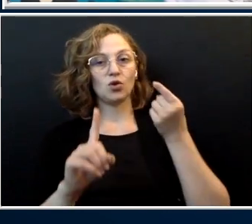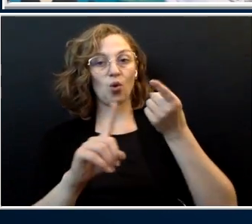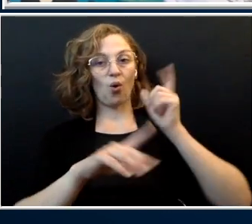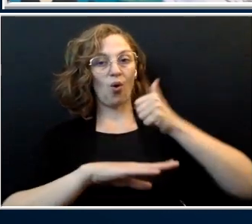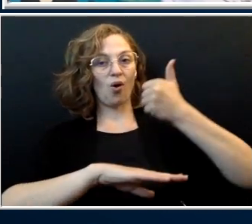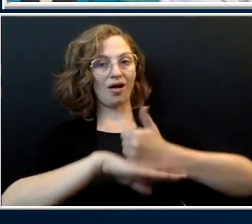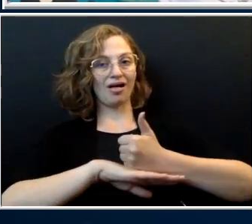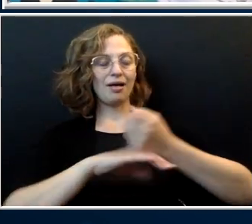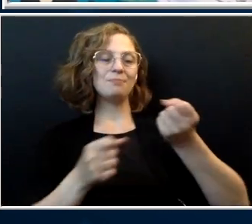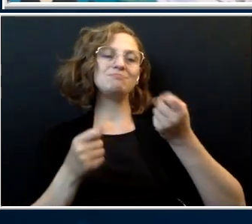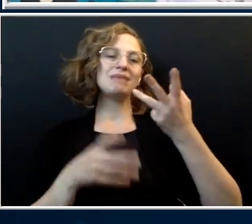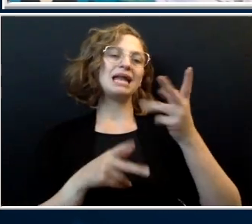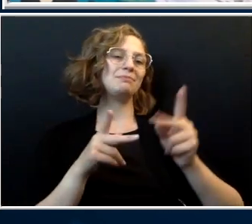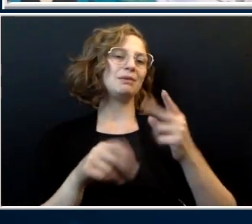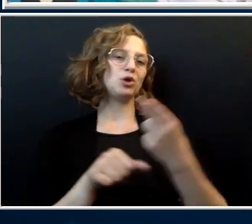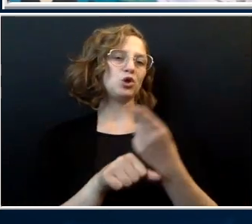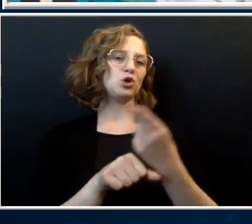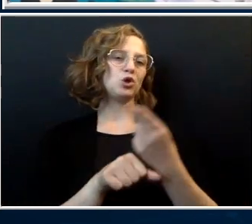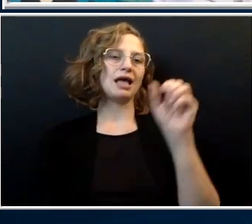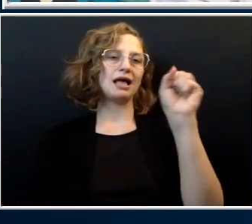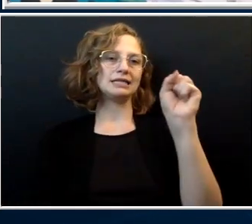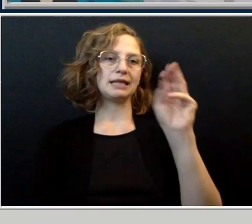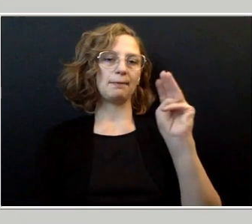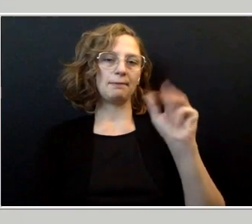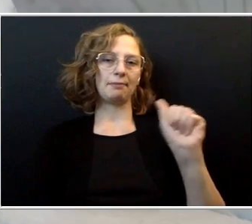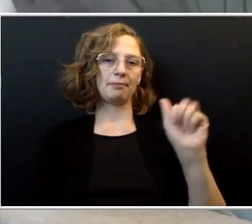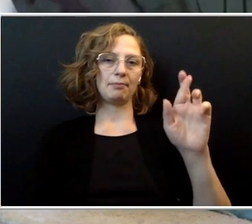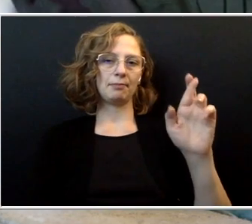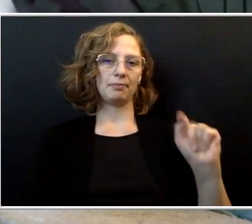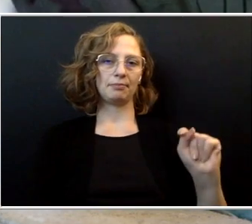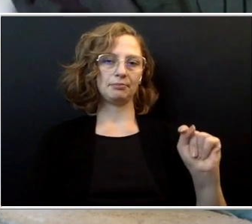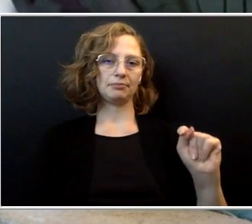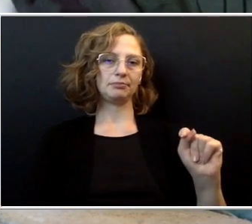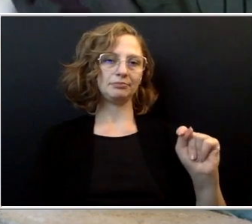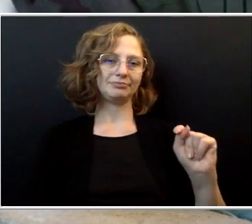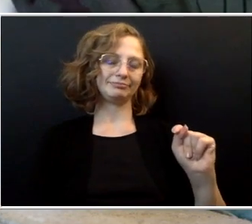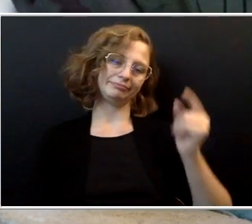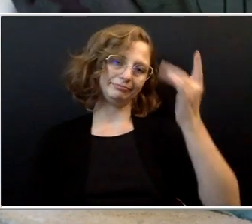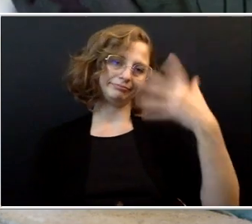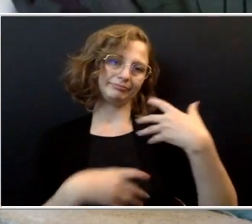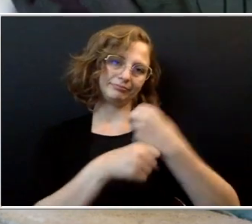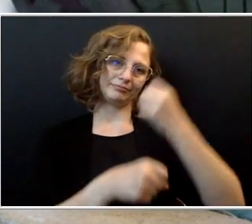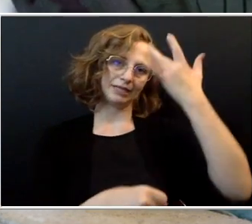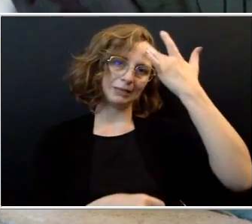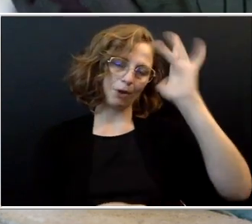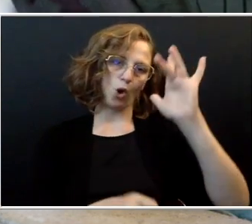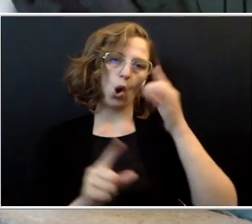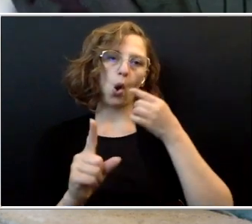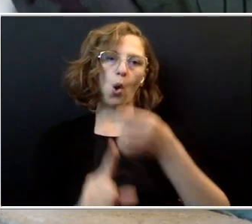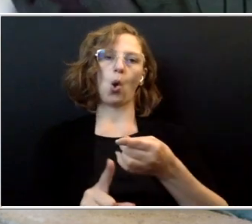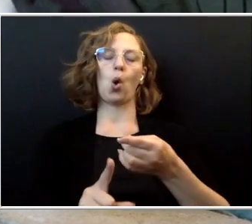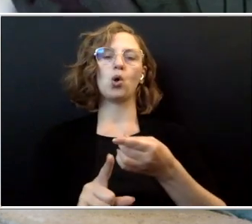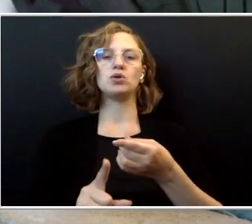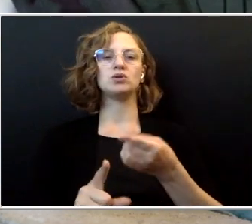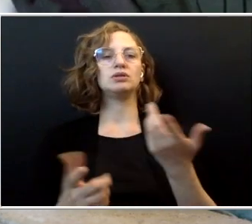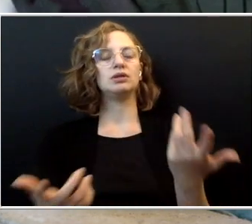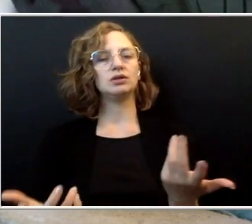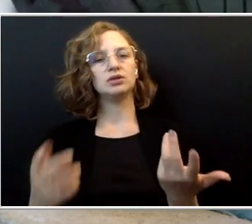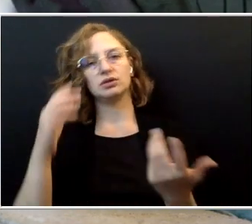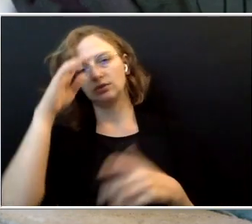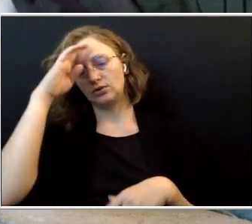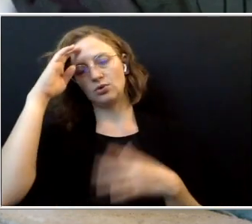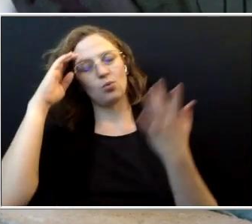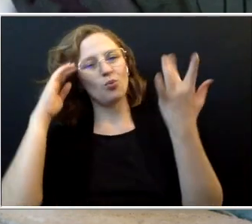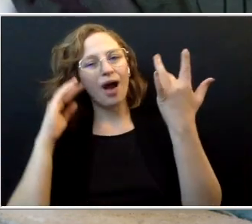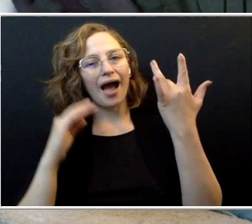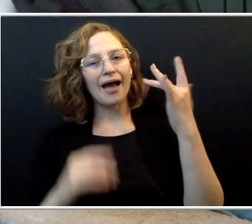acronym, SMART, which, if I'm smart enough, spells SMART goals. So what makes a SMART goal the best goal?